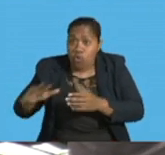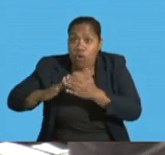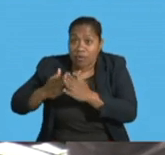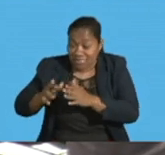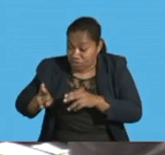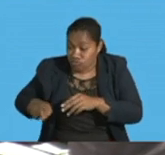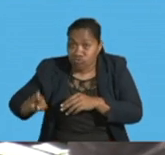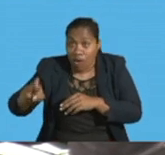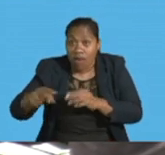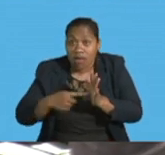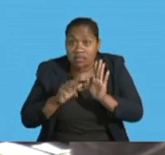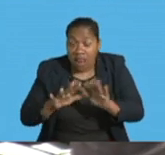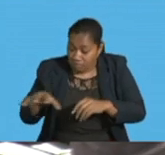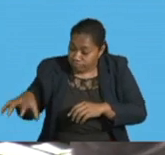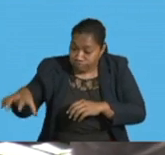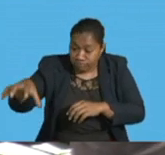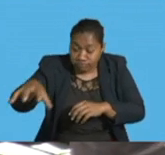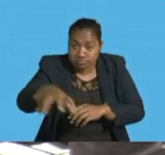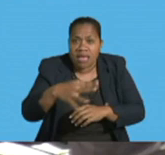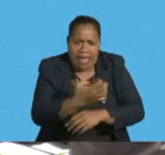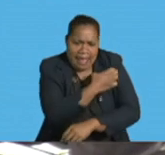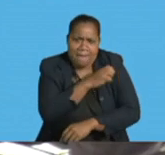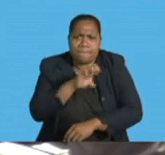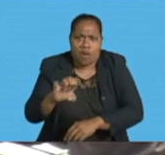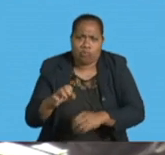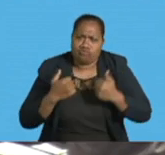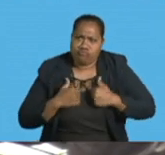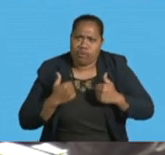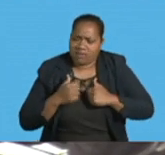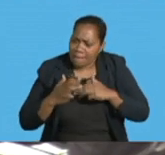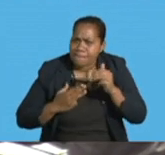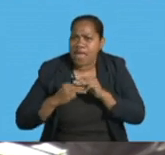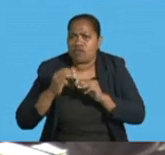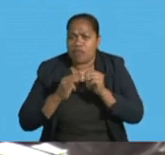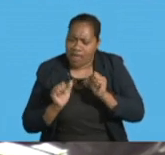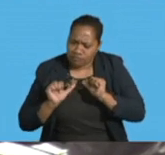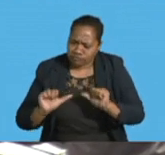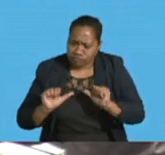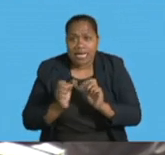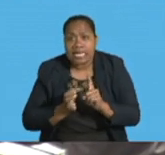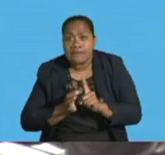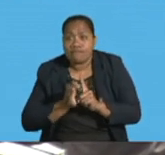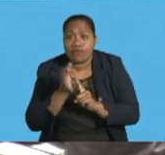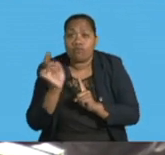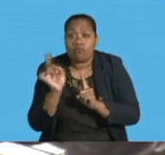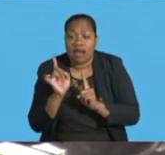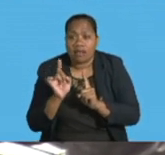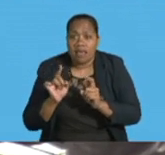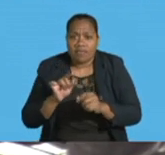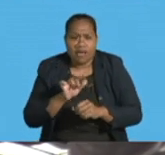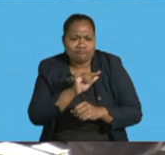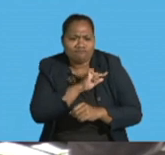being empowered to practice sustainable mangrove management and to protect and improve the quality of the coastal